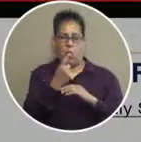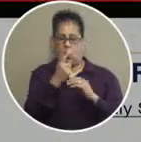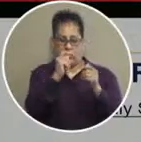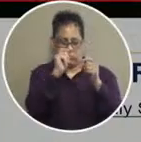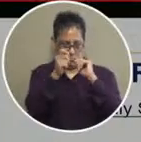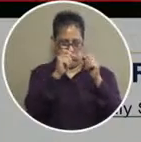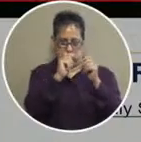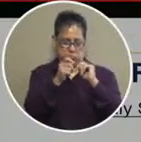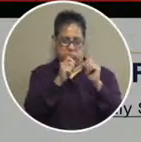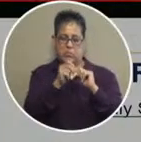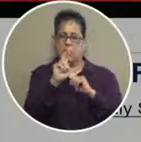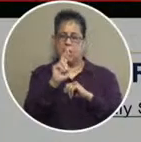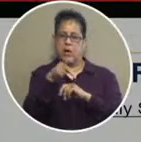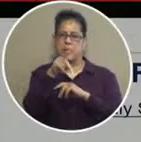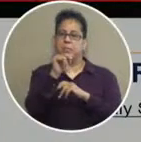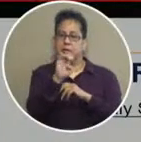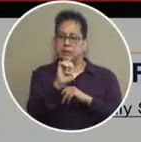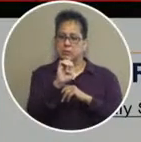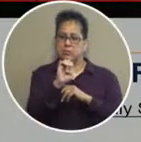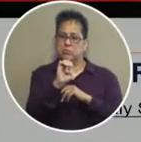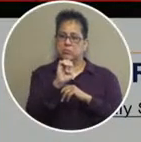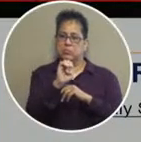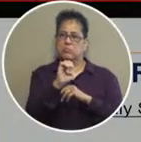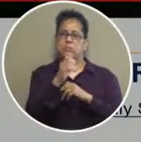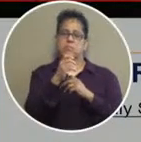information that's there is continuously